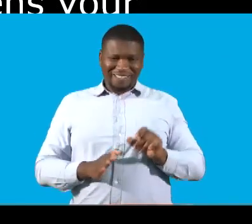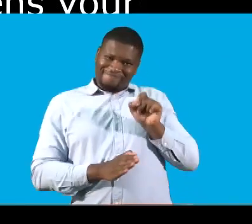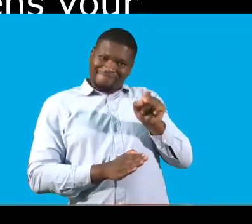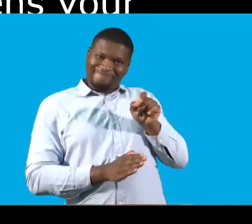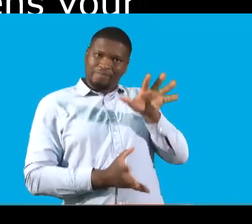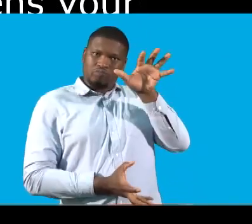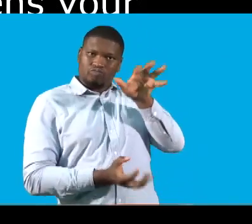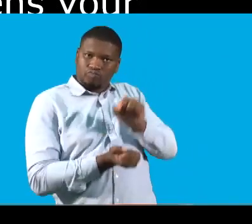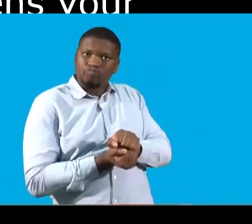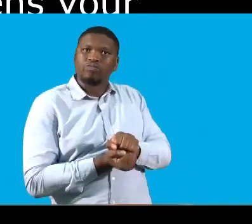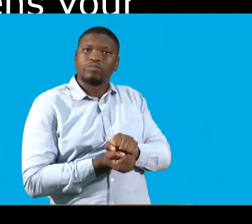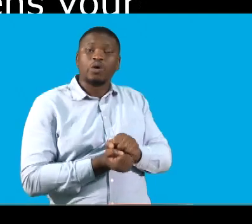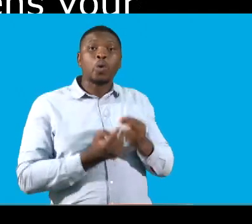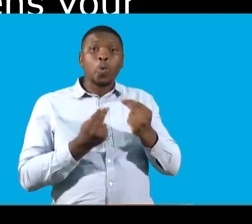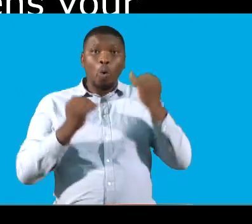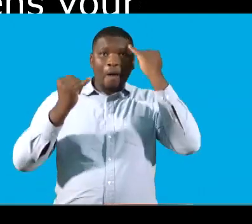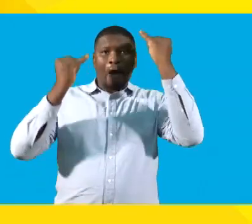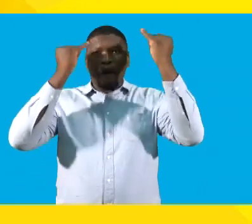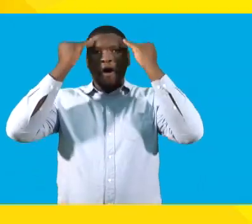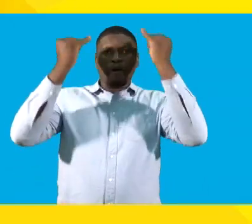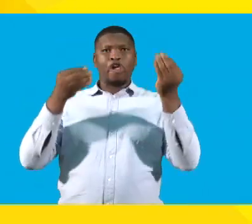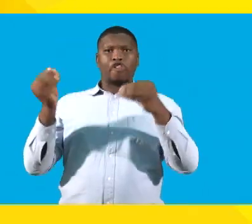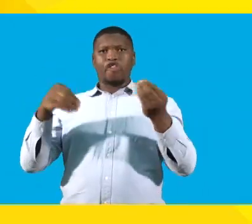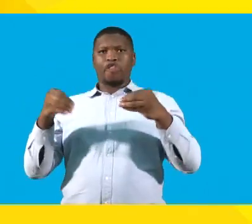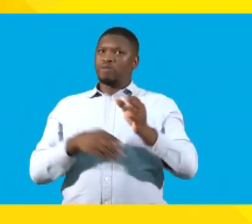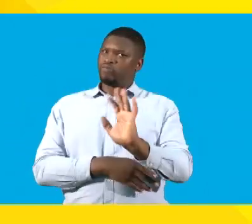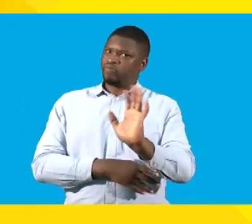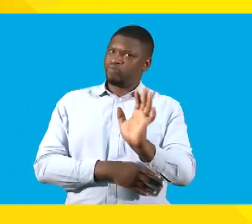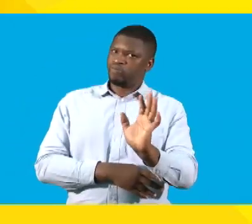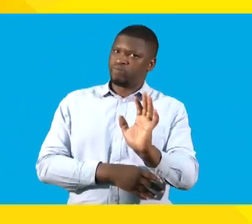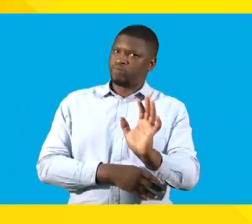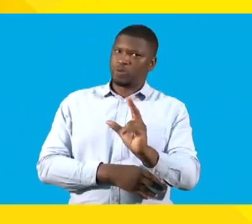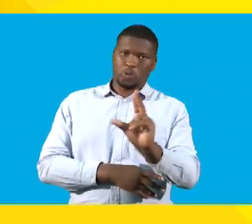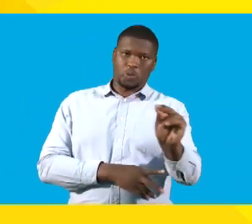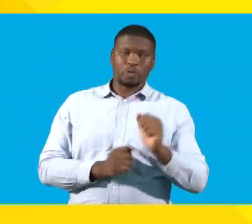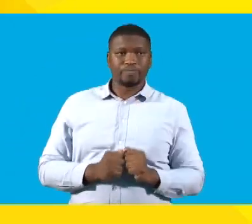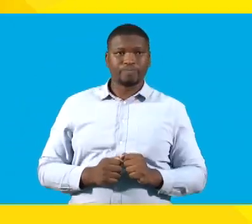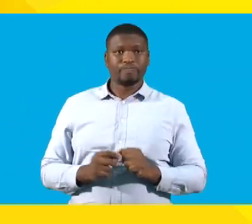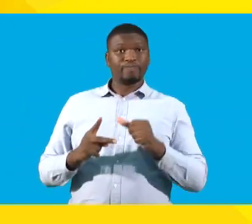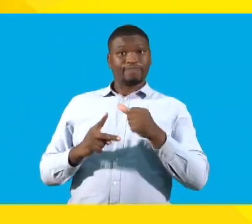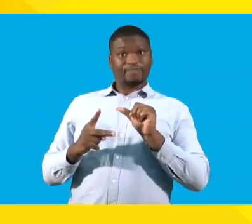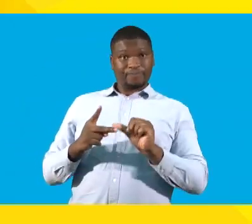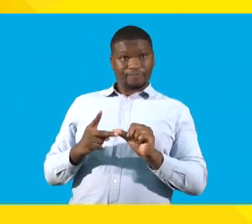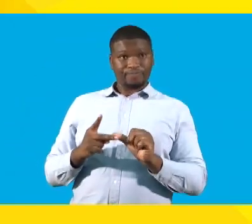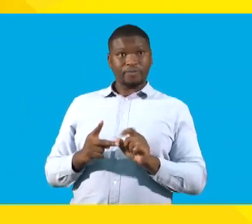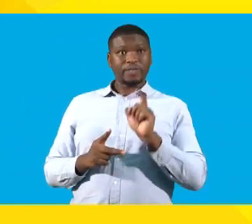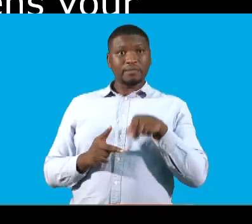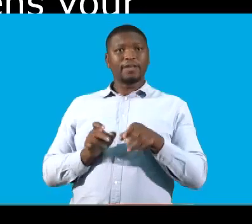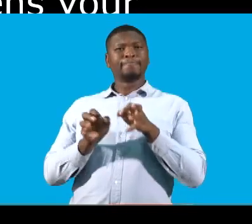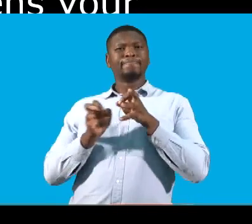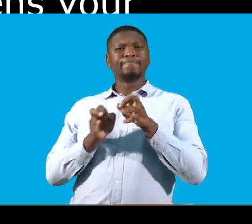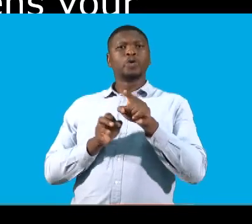are summarizing your key points here. You are not introducing new ideas and new arguments.